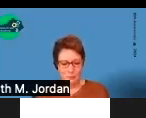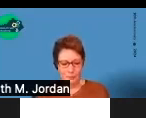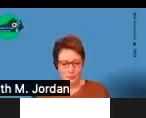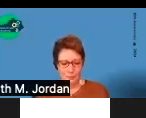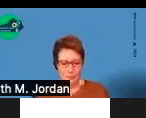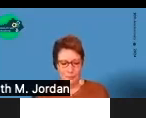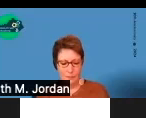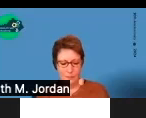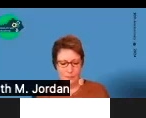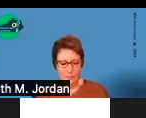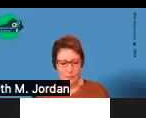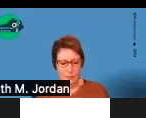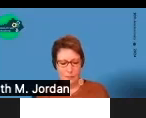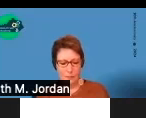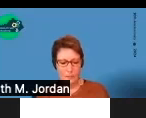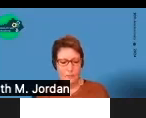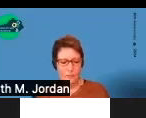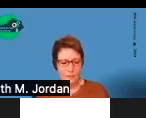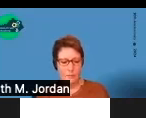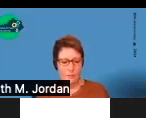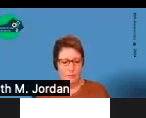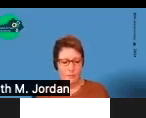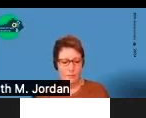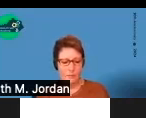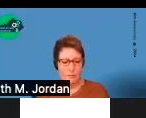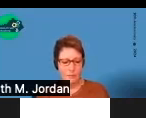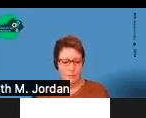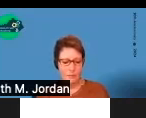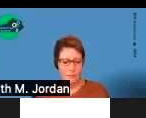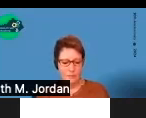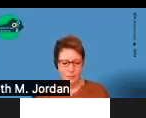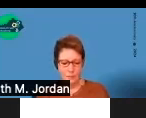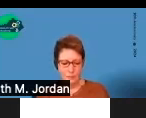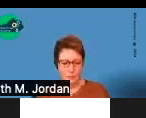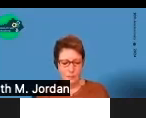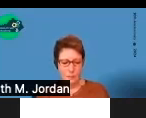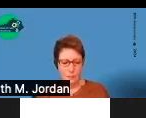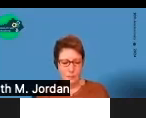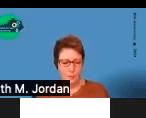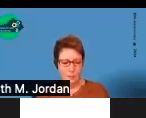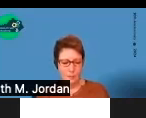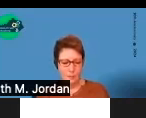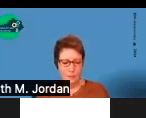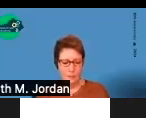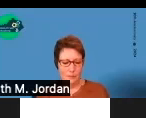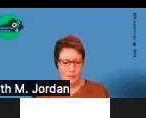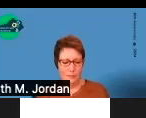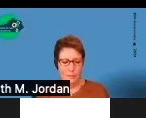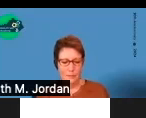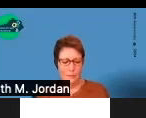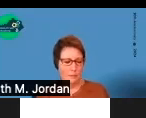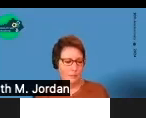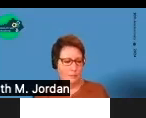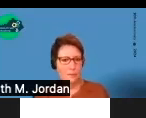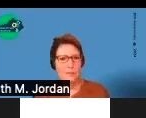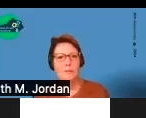use an acronym for that, STSBSC. But they conducted those collaboratives for both